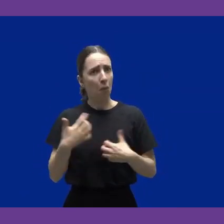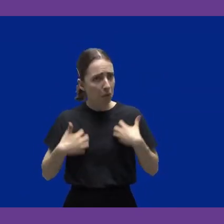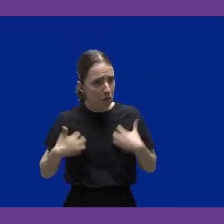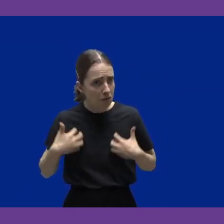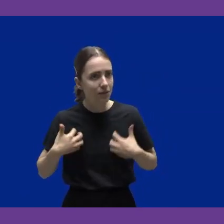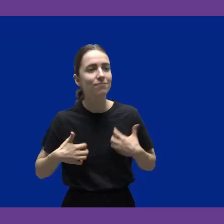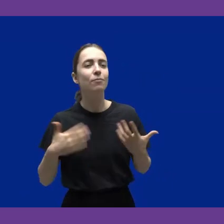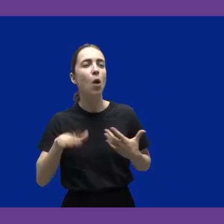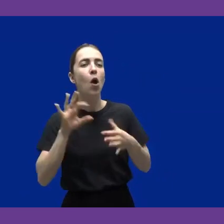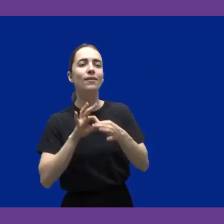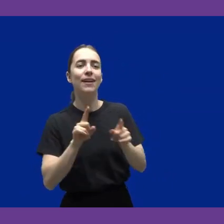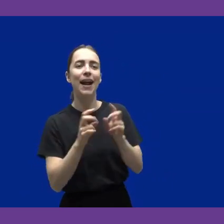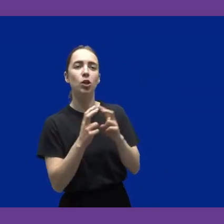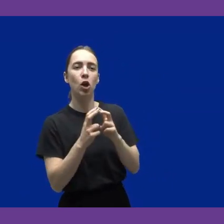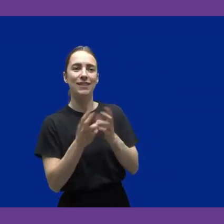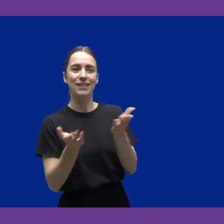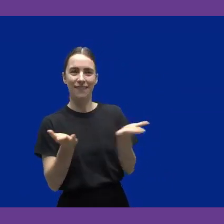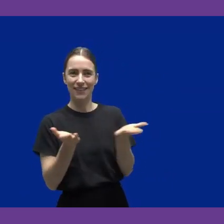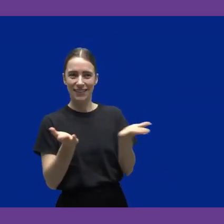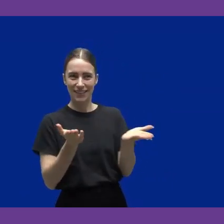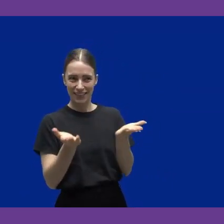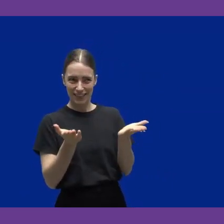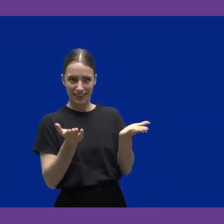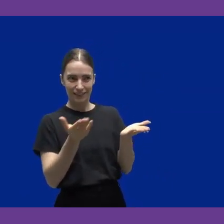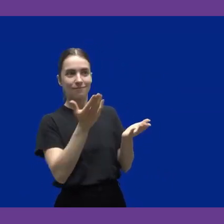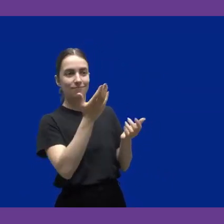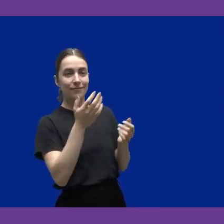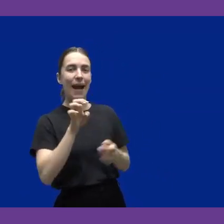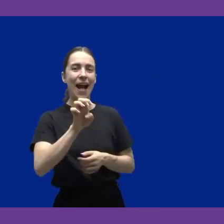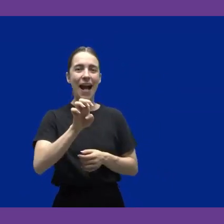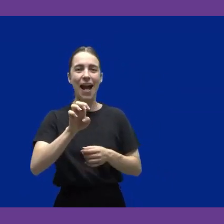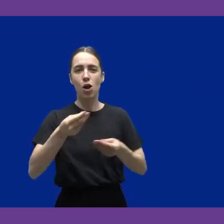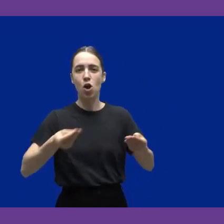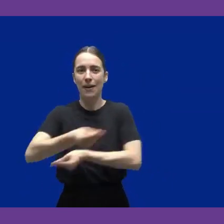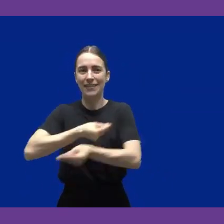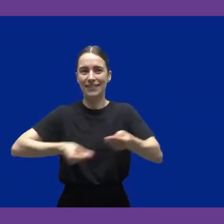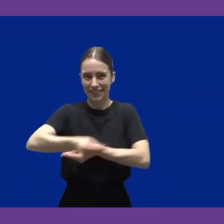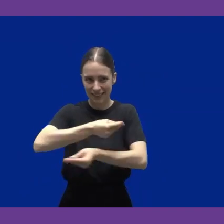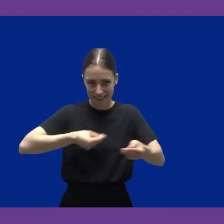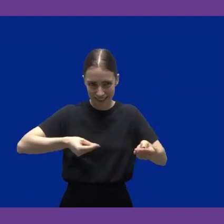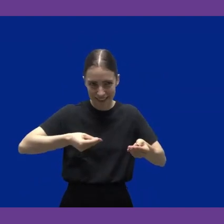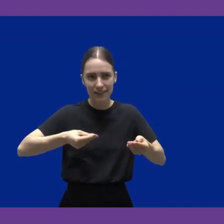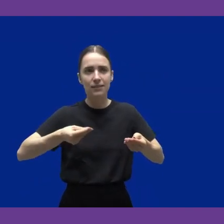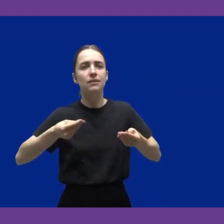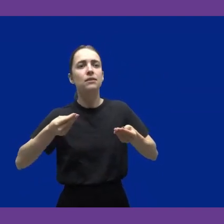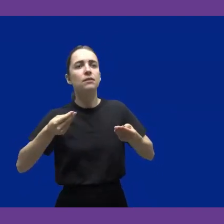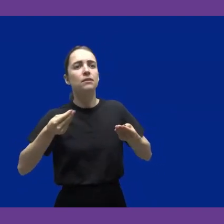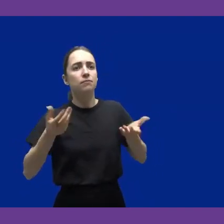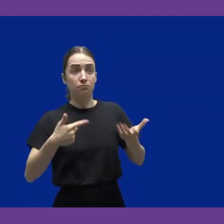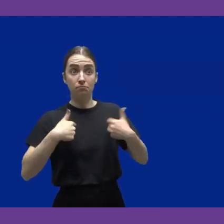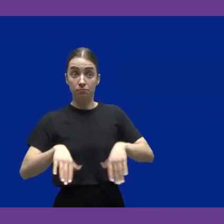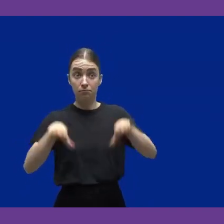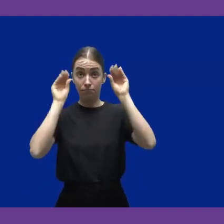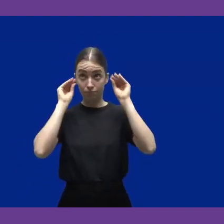economic transaction of e-commerce. It's our understanding that they should be accessible. However, I know that there is also